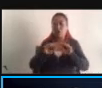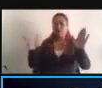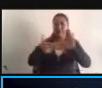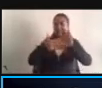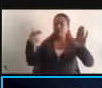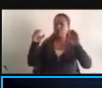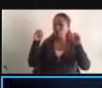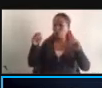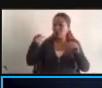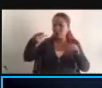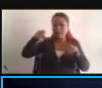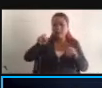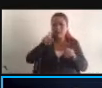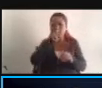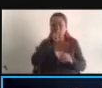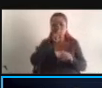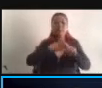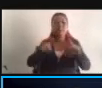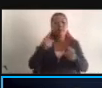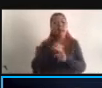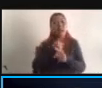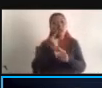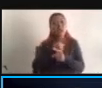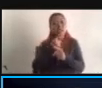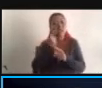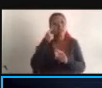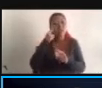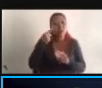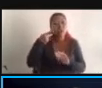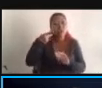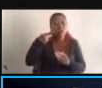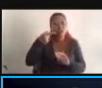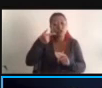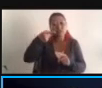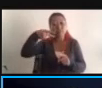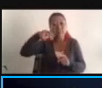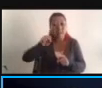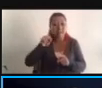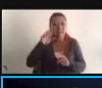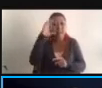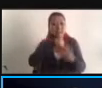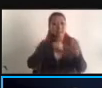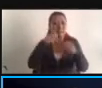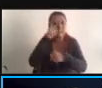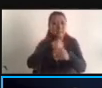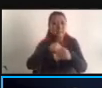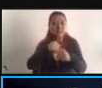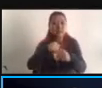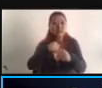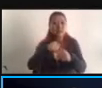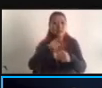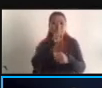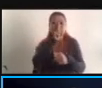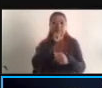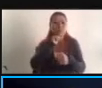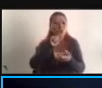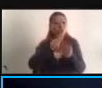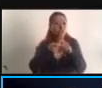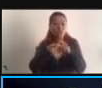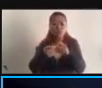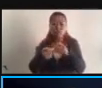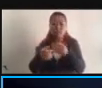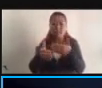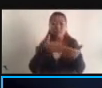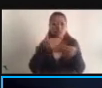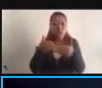the accuracy of the estimates, or the precision of the estimates, did not change, even though their accuracy